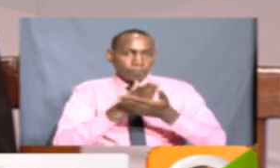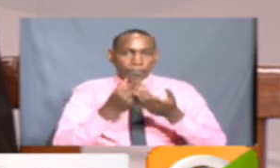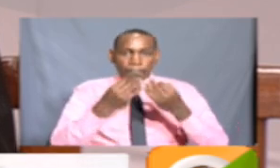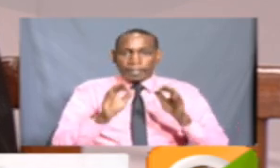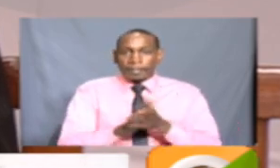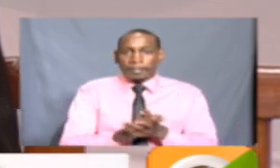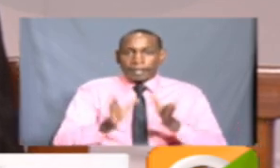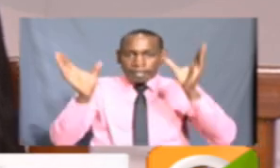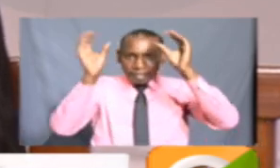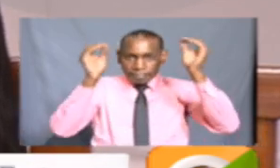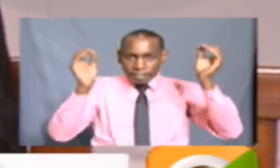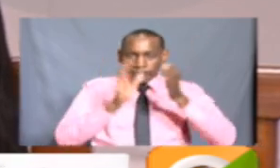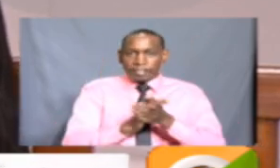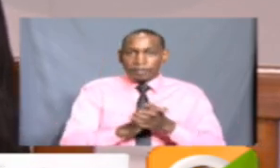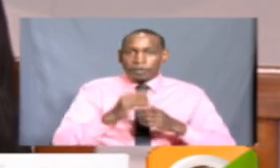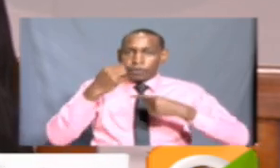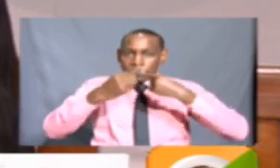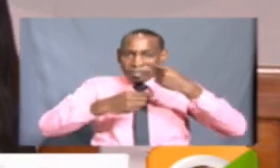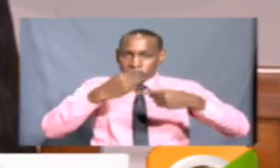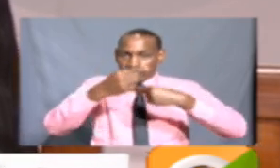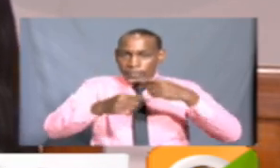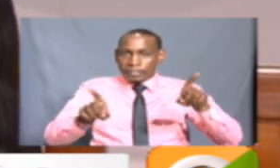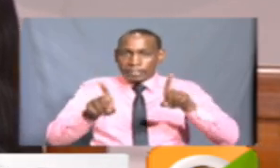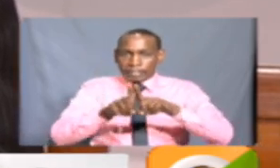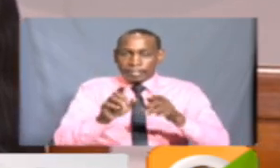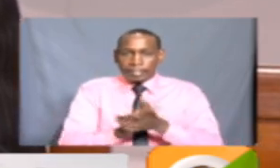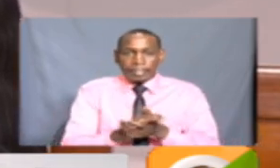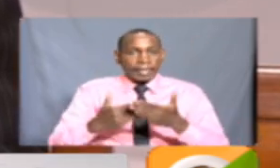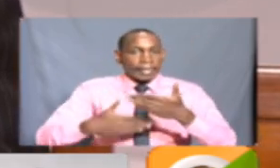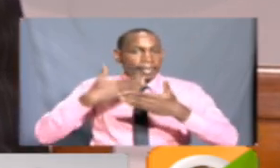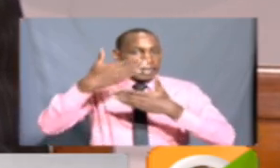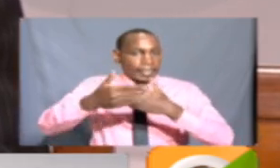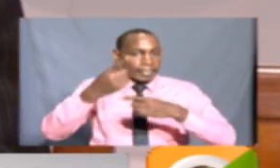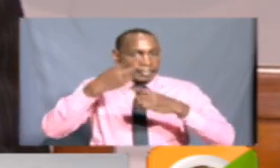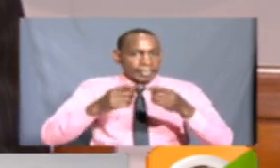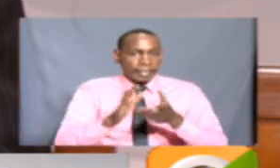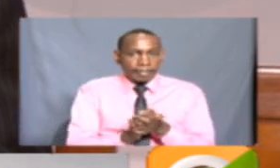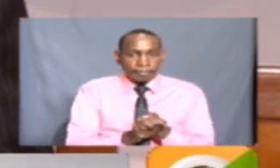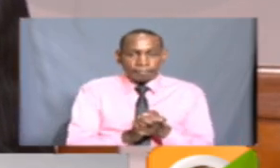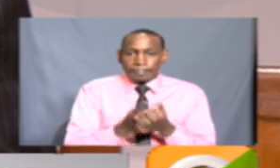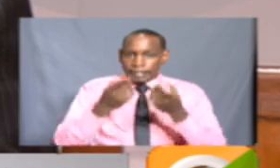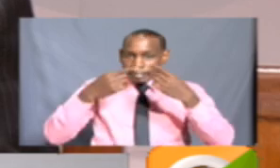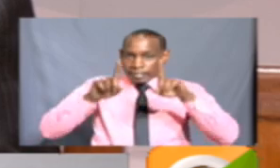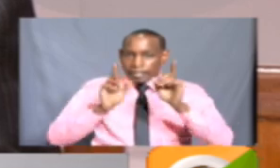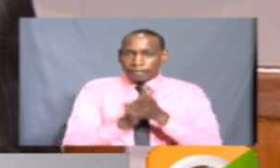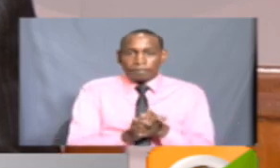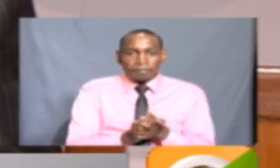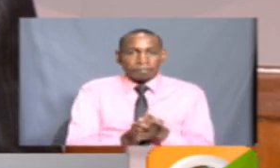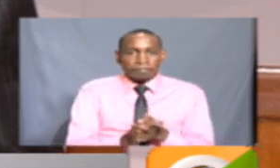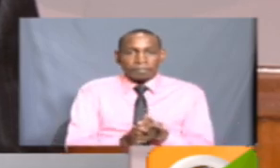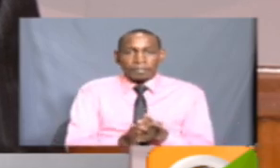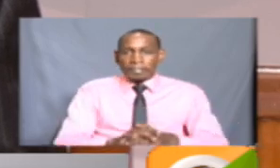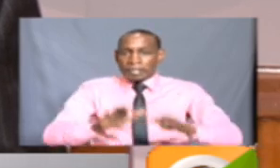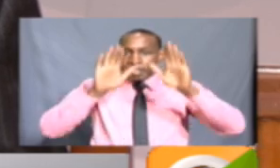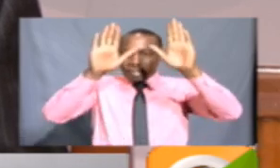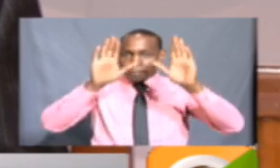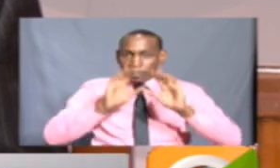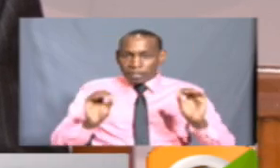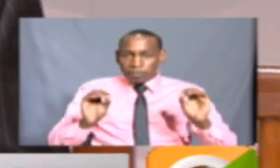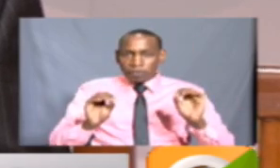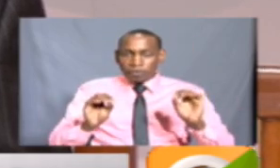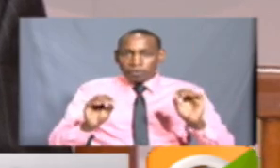President, carry on like this. Come next year, you will be totally irrelevant on the